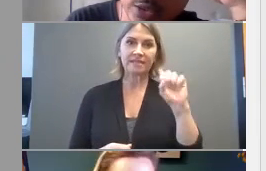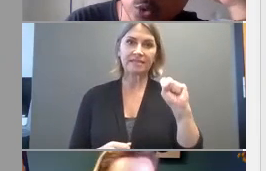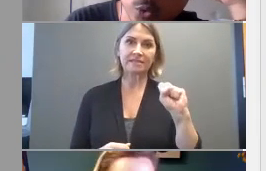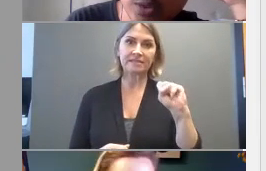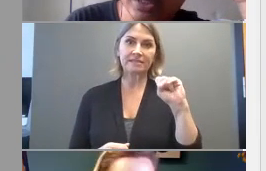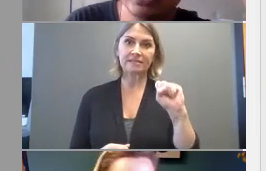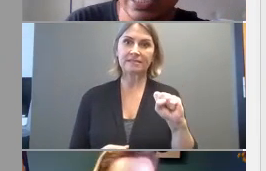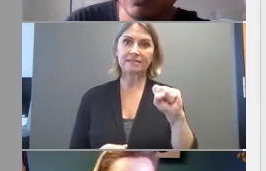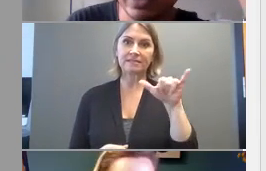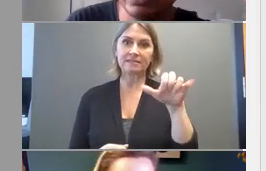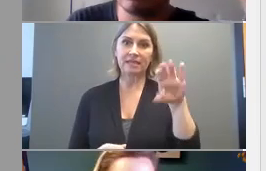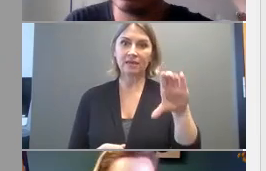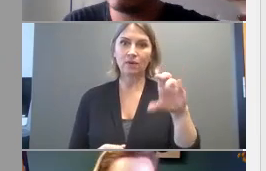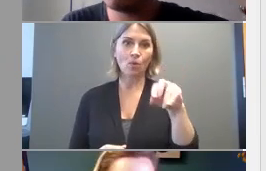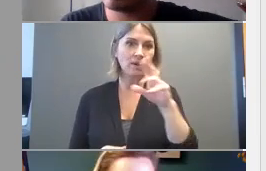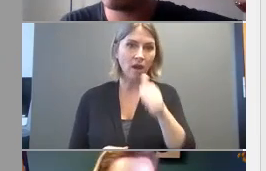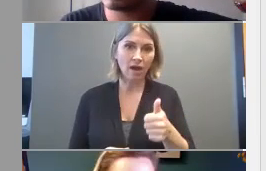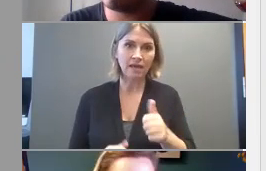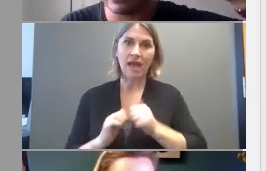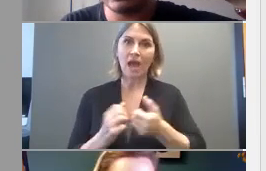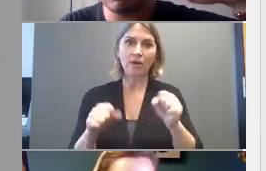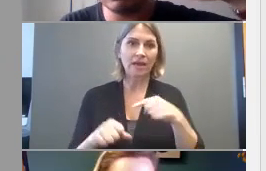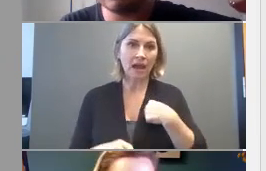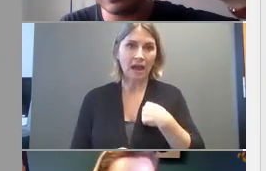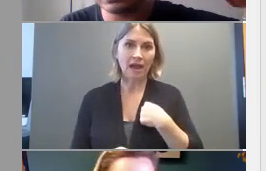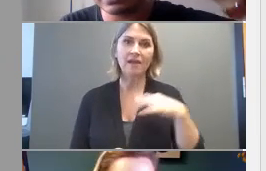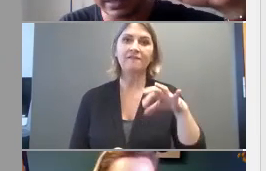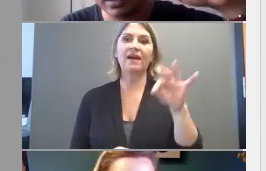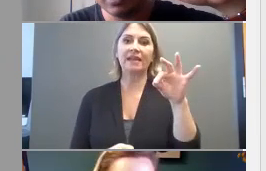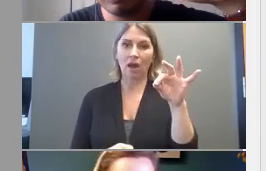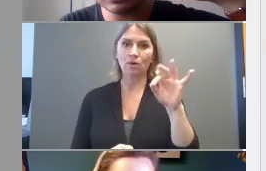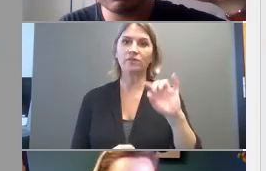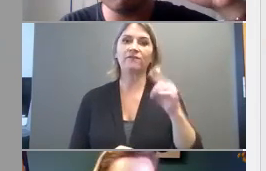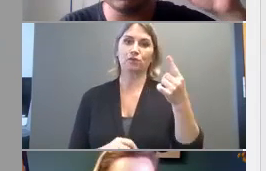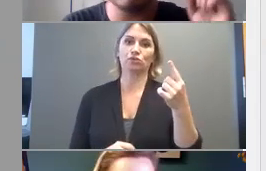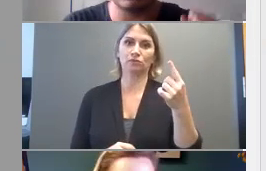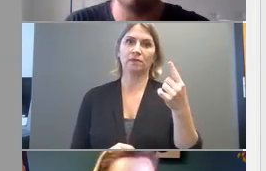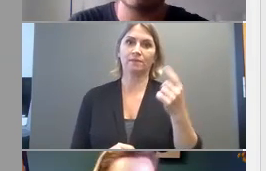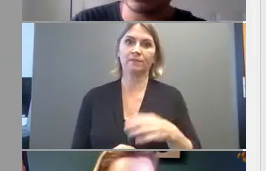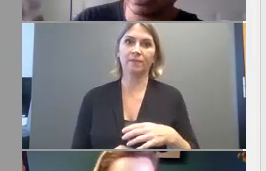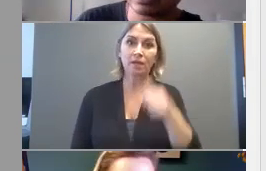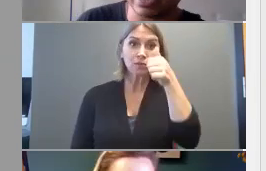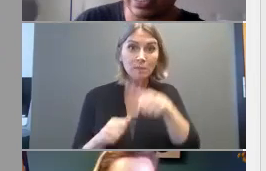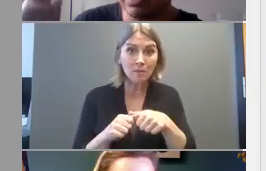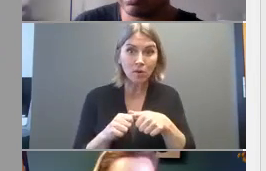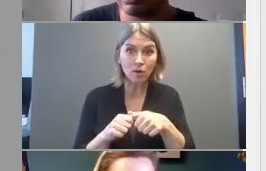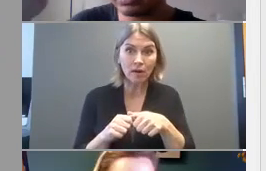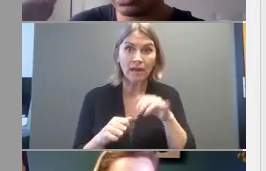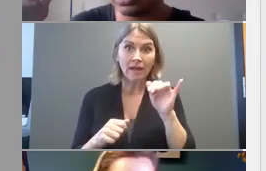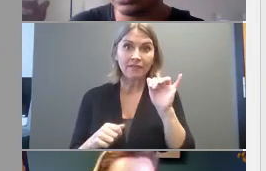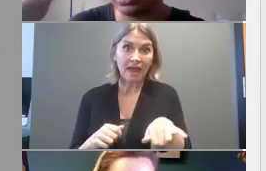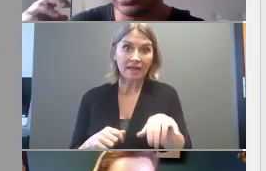thing that I need to know is how can I find out the first sink, because remember that sinks